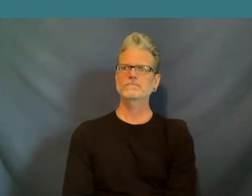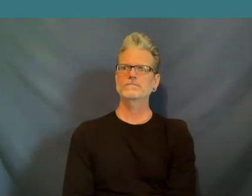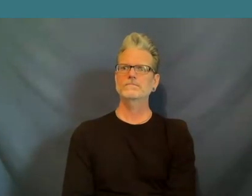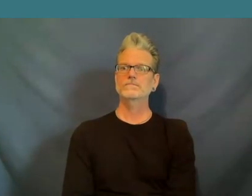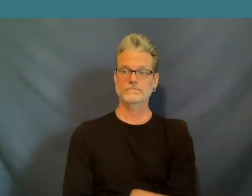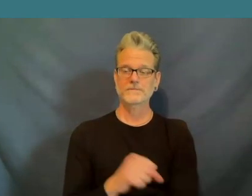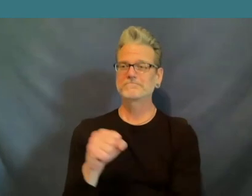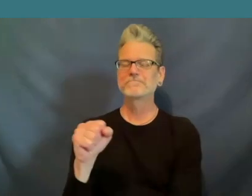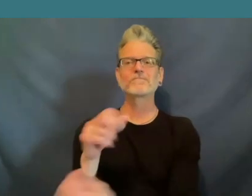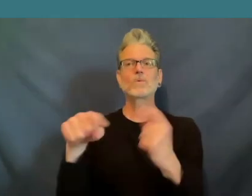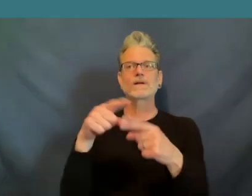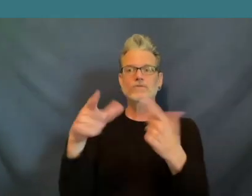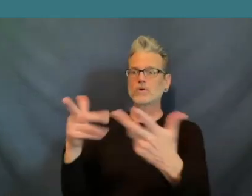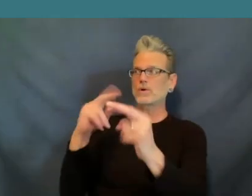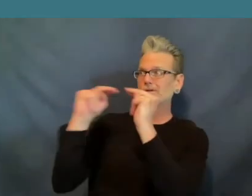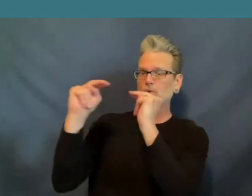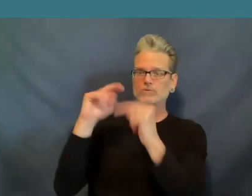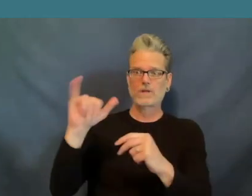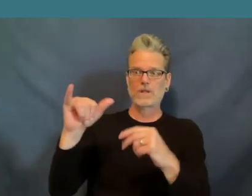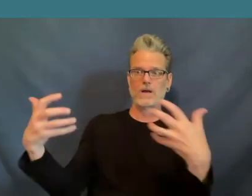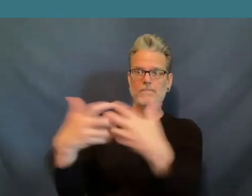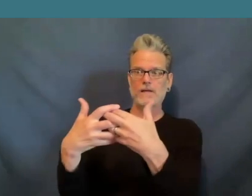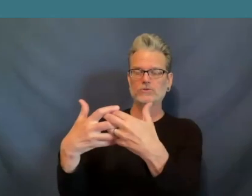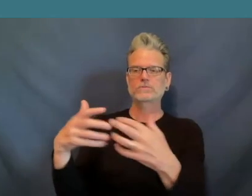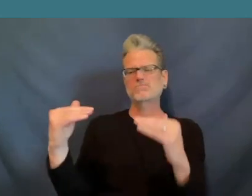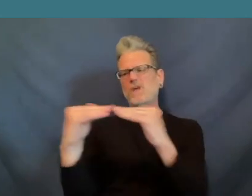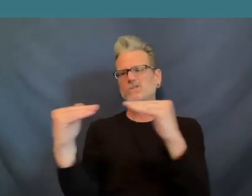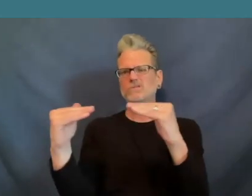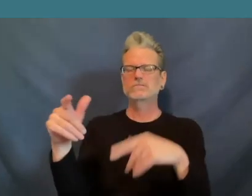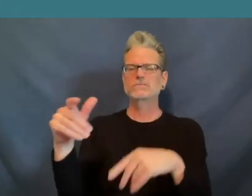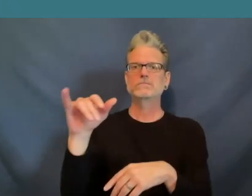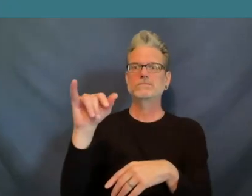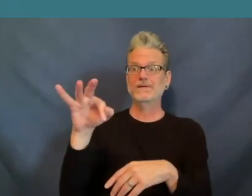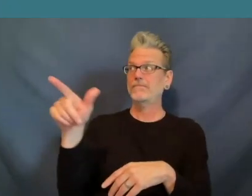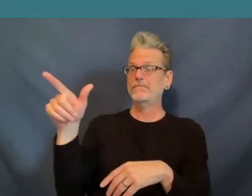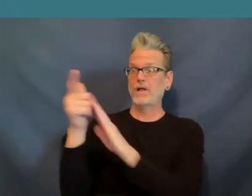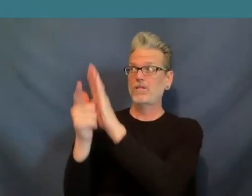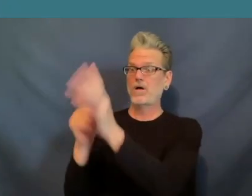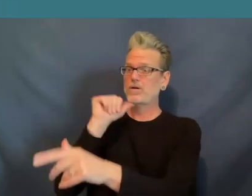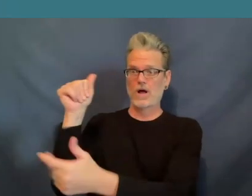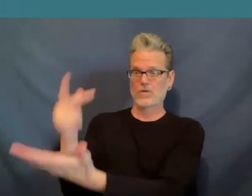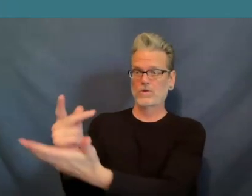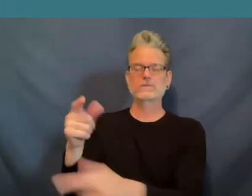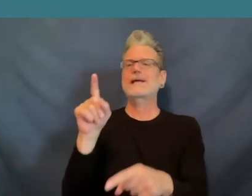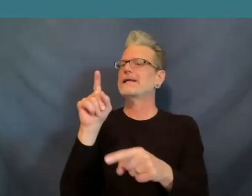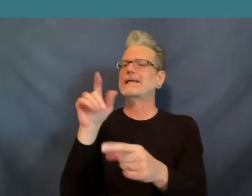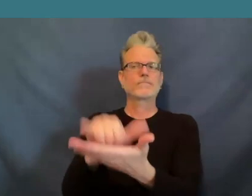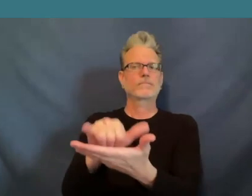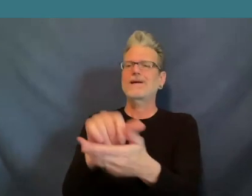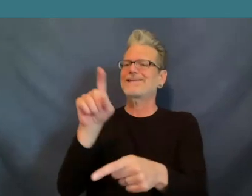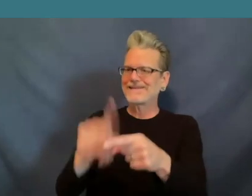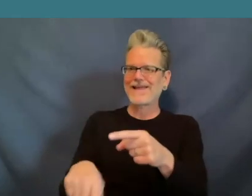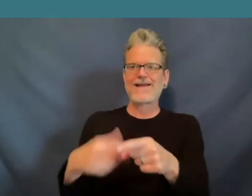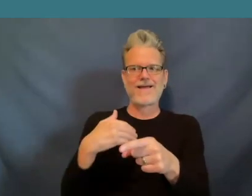match is that often, unless it's specifically authorized by law, it cannot be other federal funds.